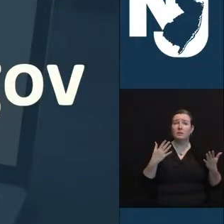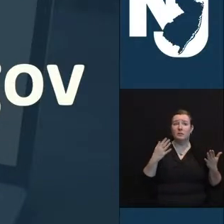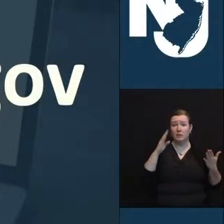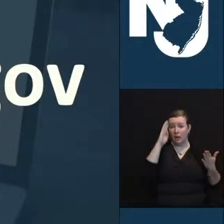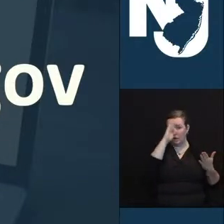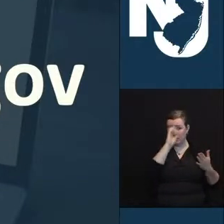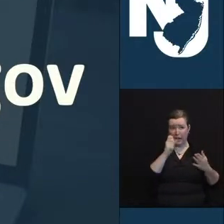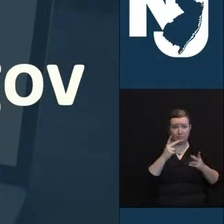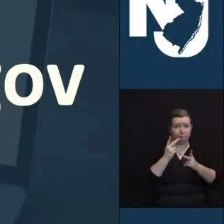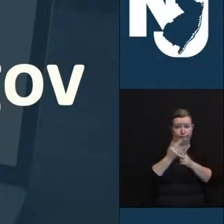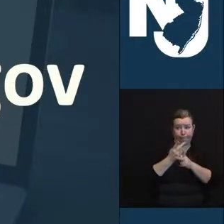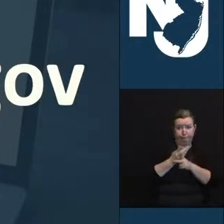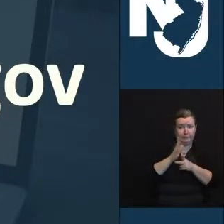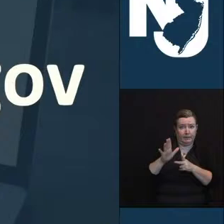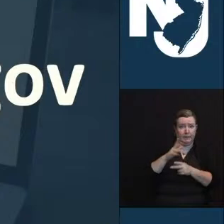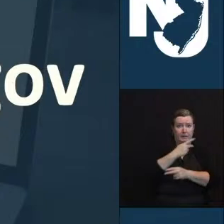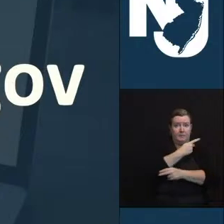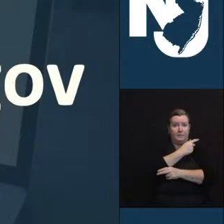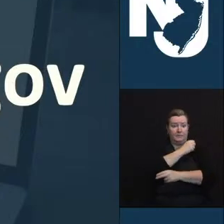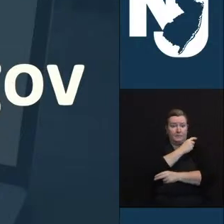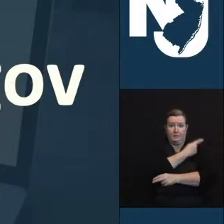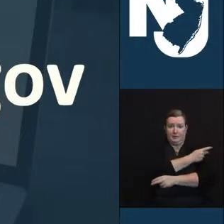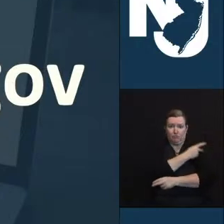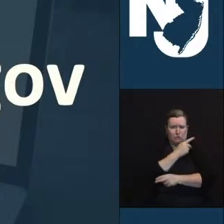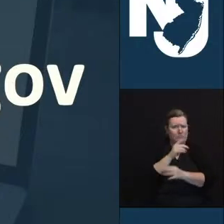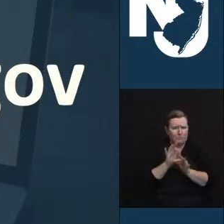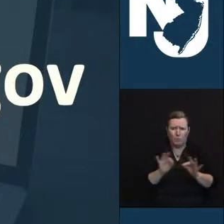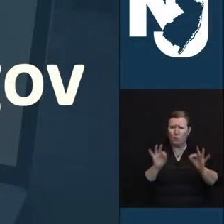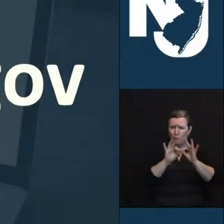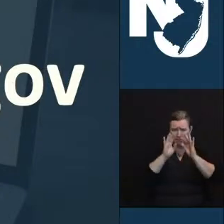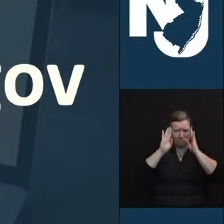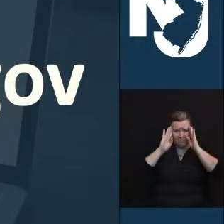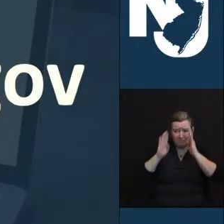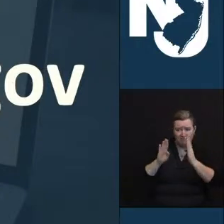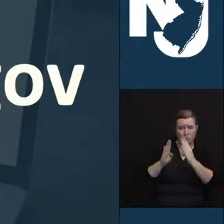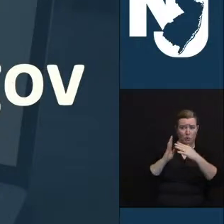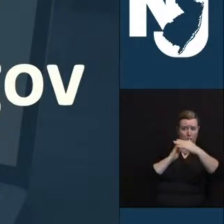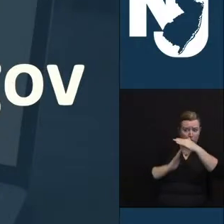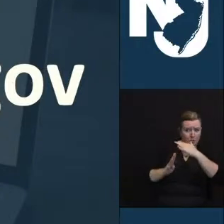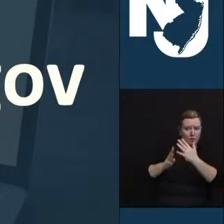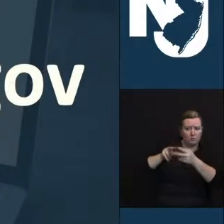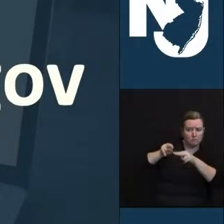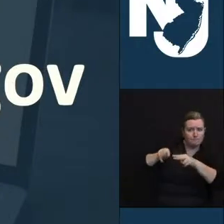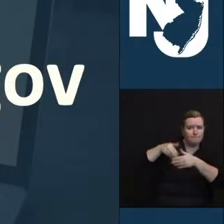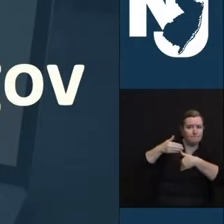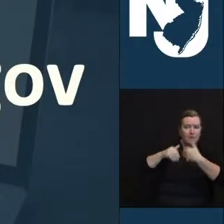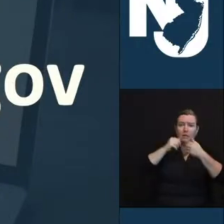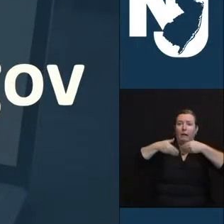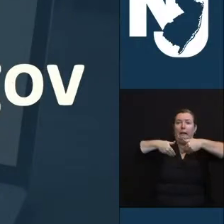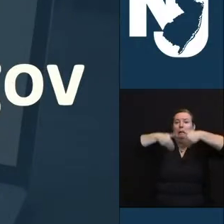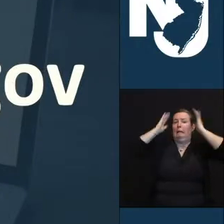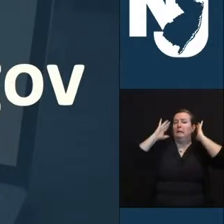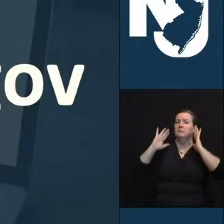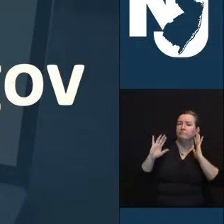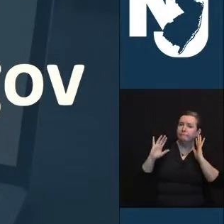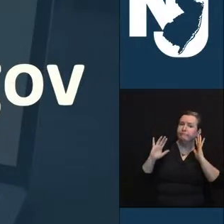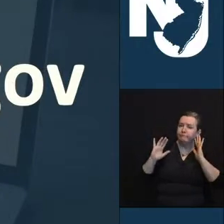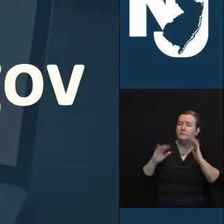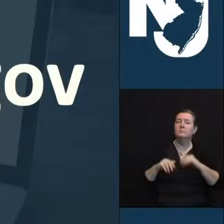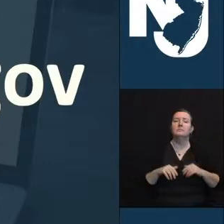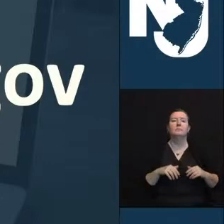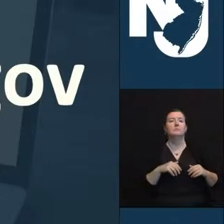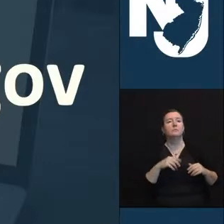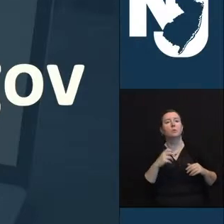greatest indicators of our on-the-ground realities. Now, with all that said, let's first look back